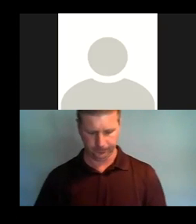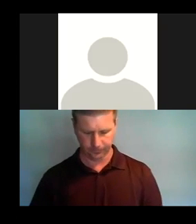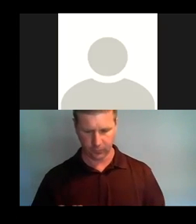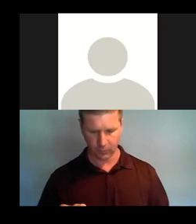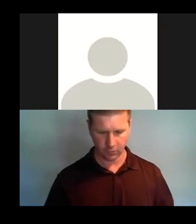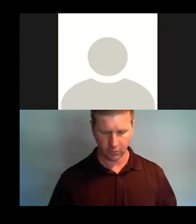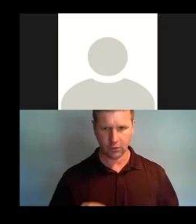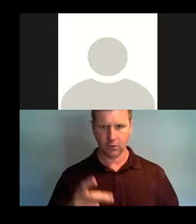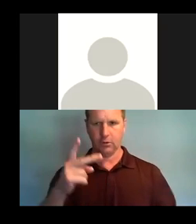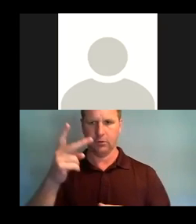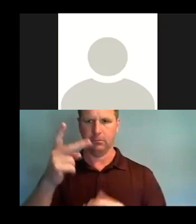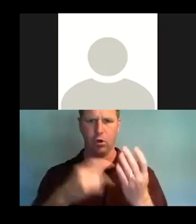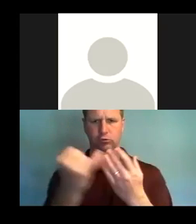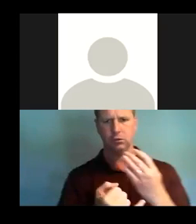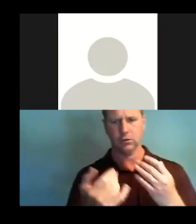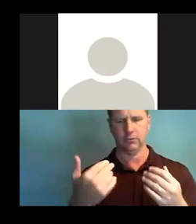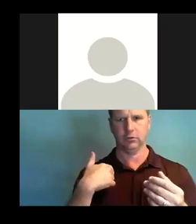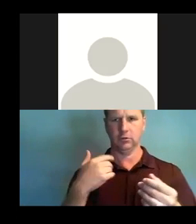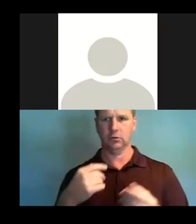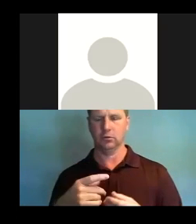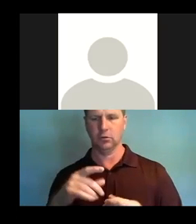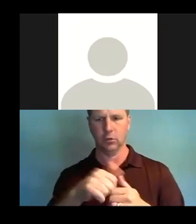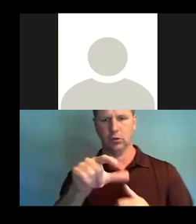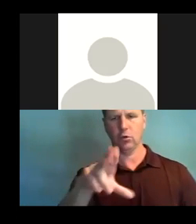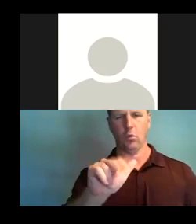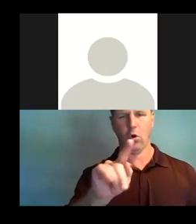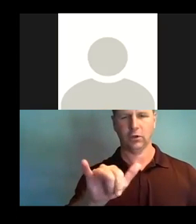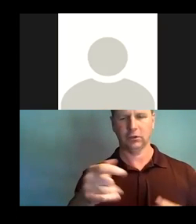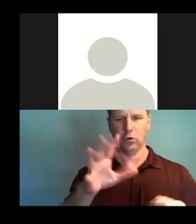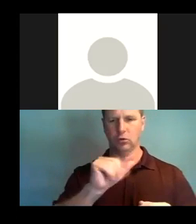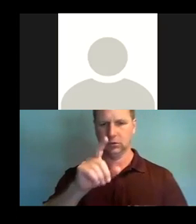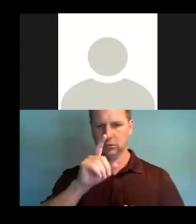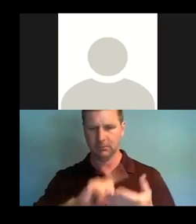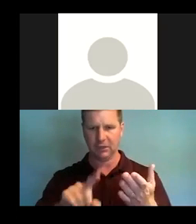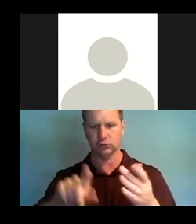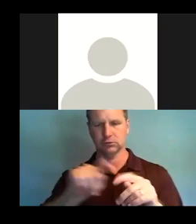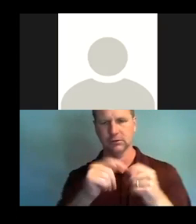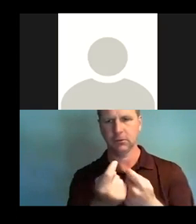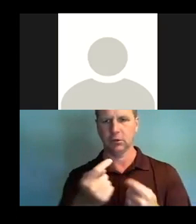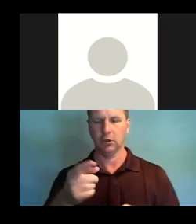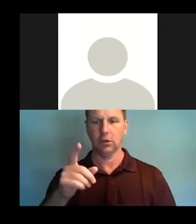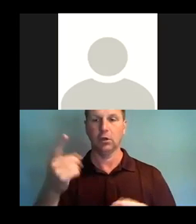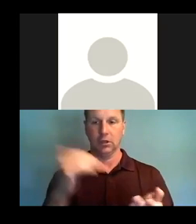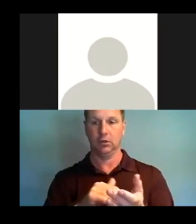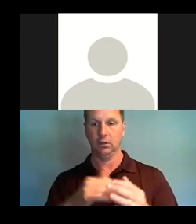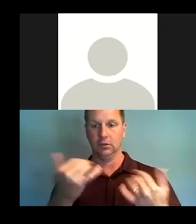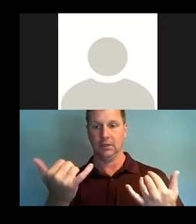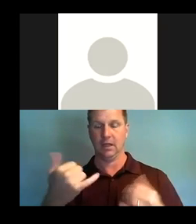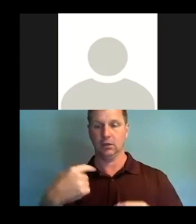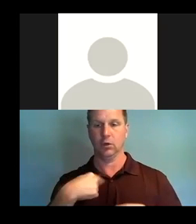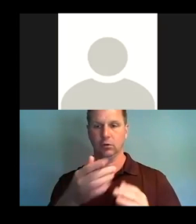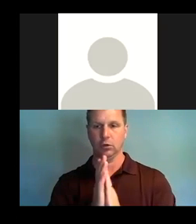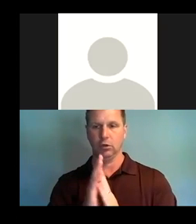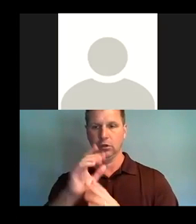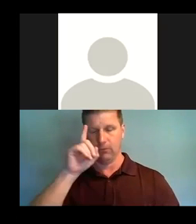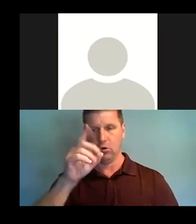has involvement with the URA's quality control and inspections team. And just to reiterate, today we are requesting